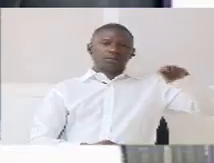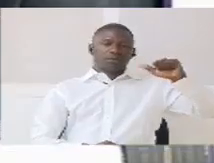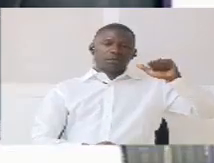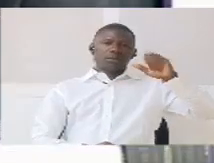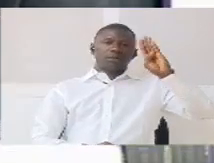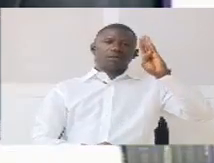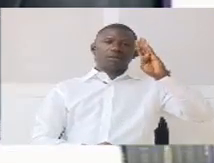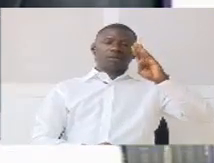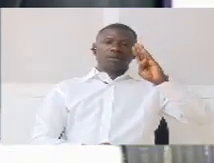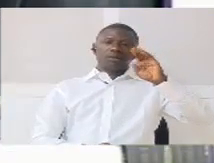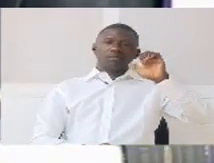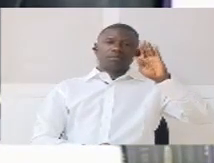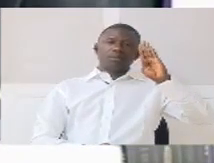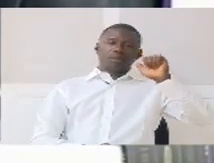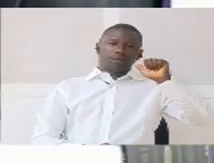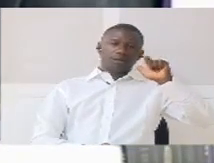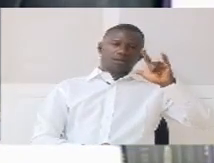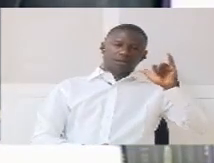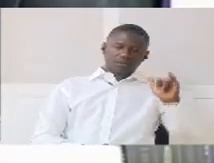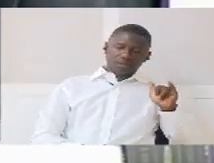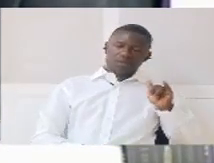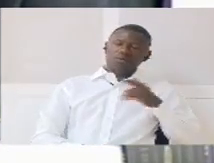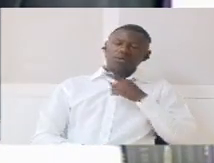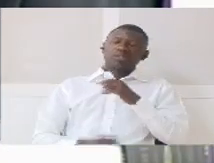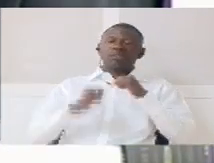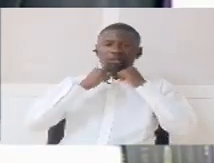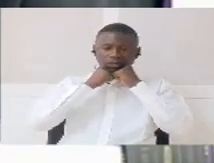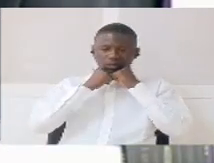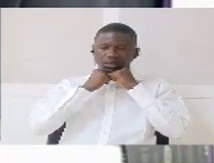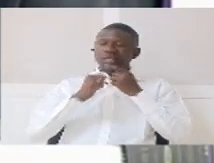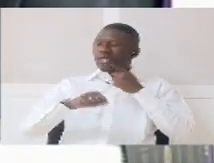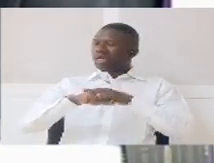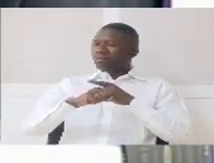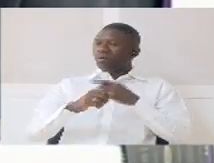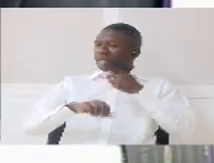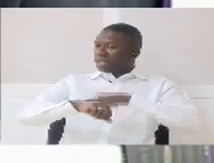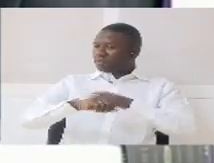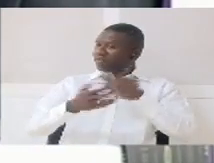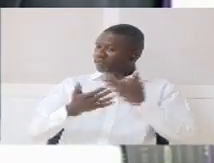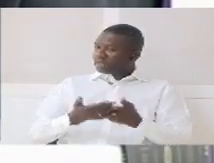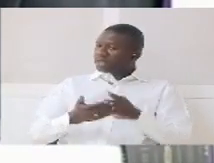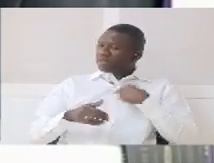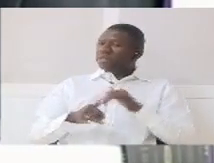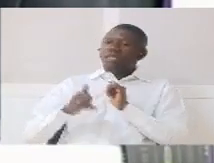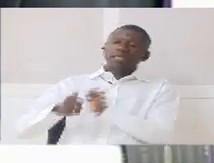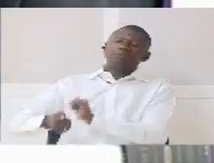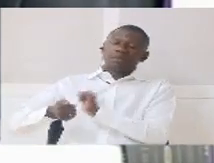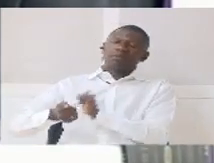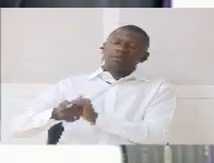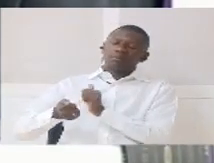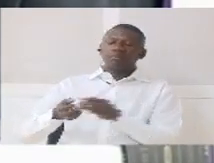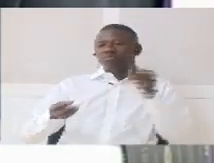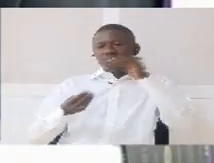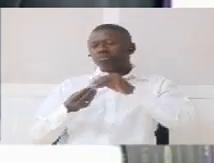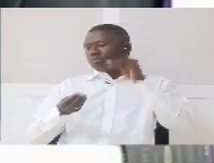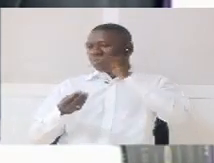la kaso ke hanfo ye la wato bang kaso la eka balang ke bula. Fwe nyi mfuna mwele ko Sana Sabali fanang, yewole kala, ayala kaso ke